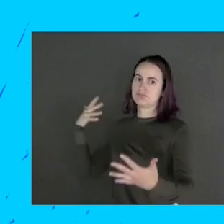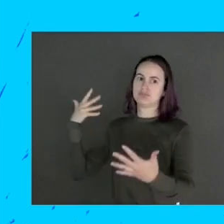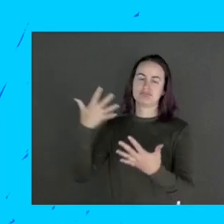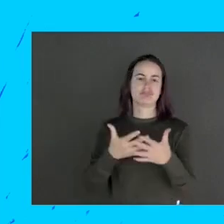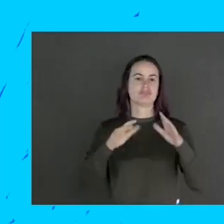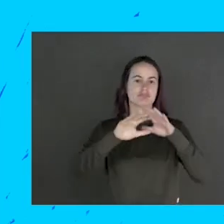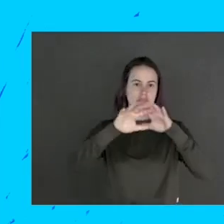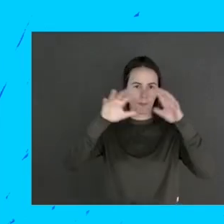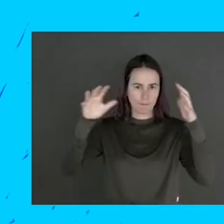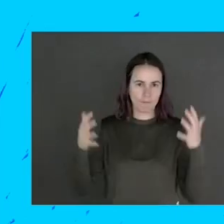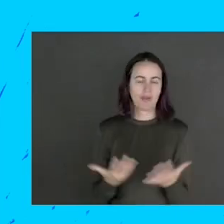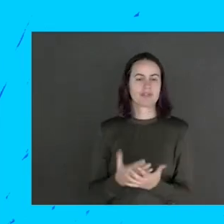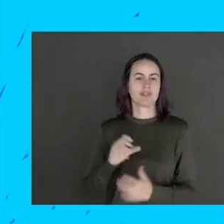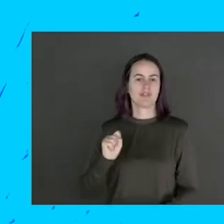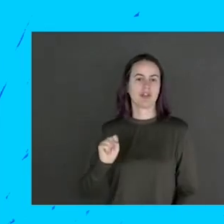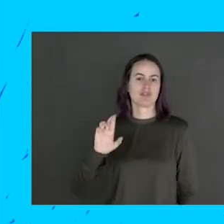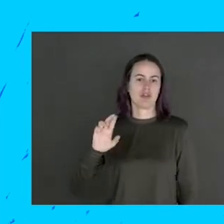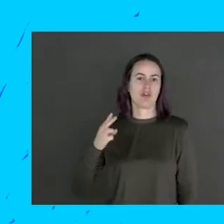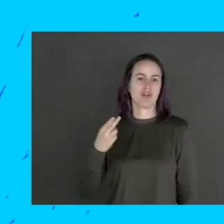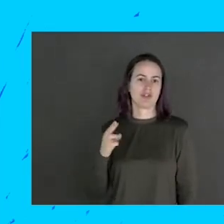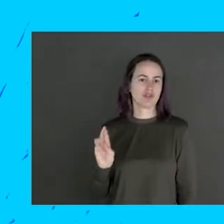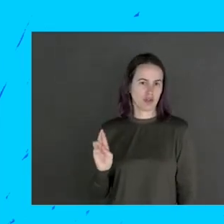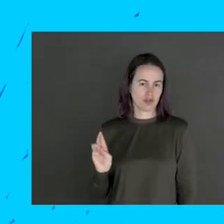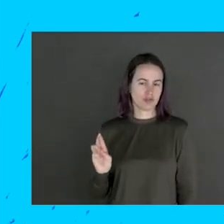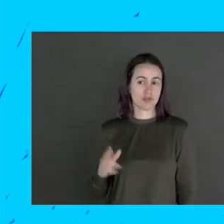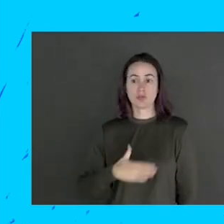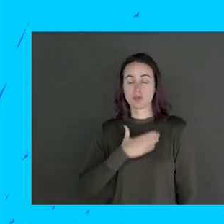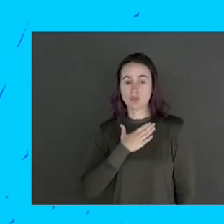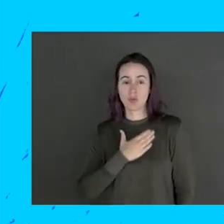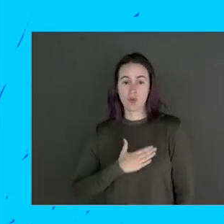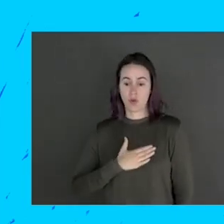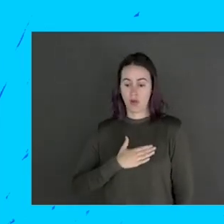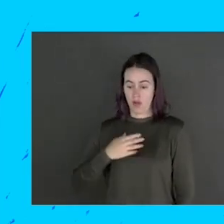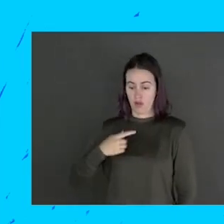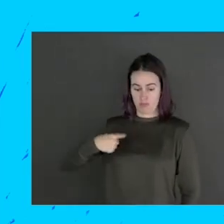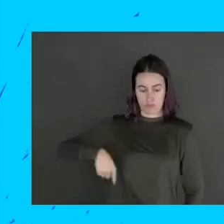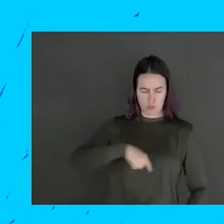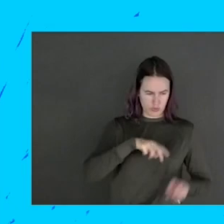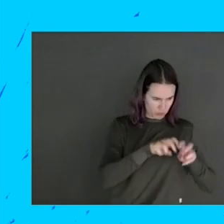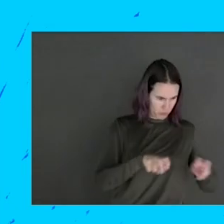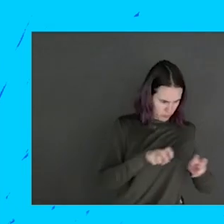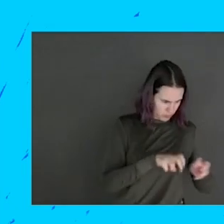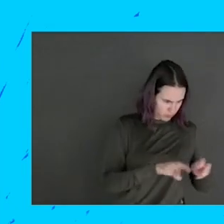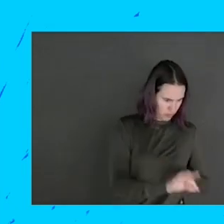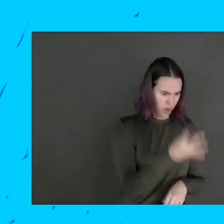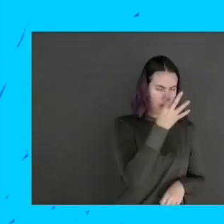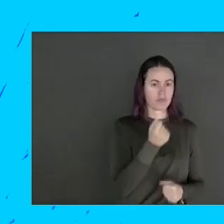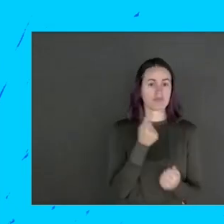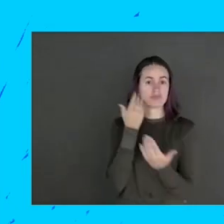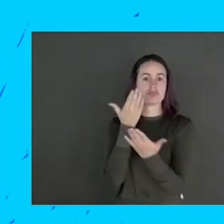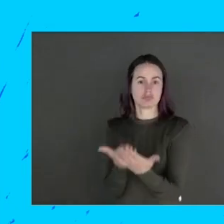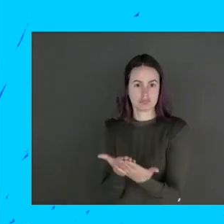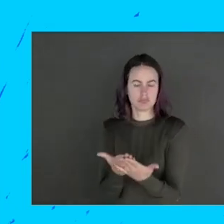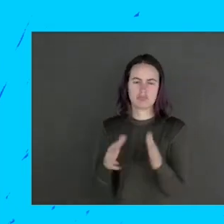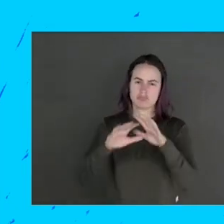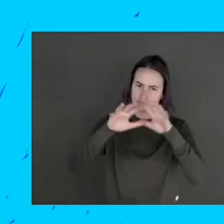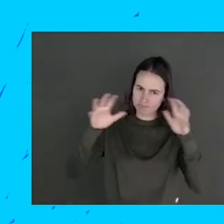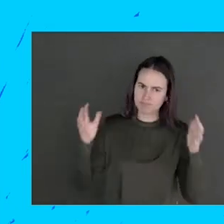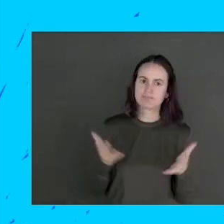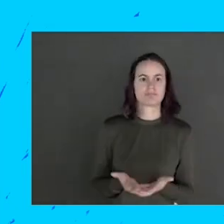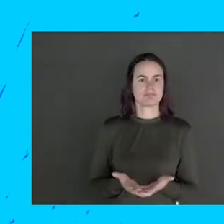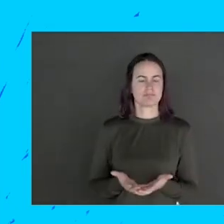education, trying to ensure that the recommendations that we provide are comprehensive in that